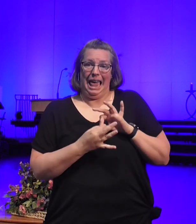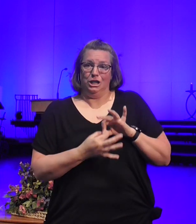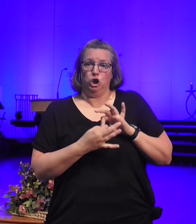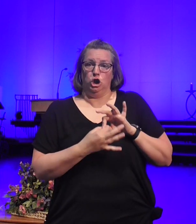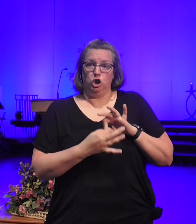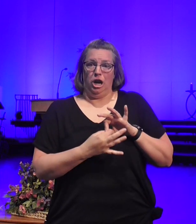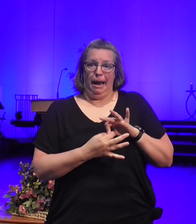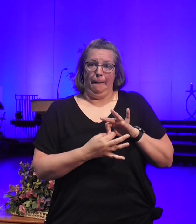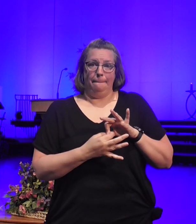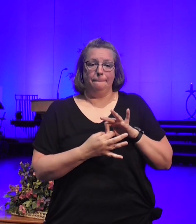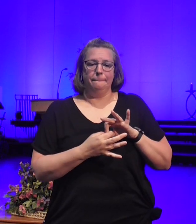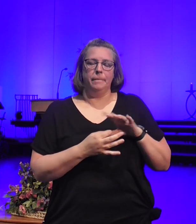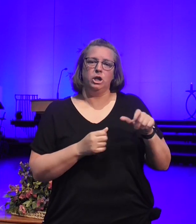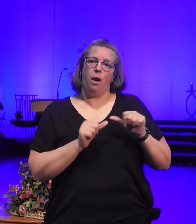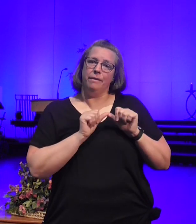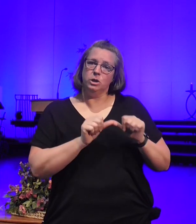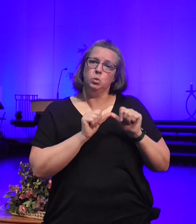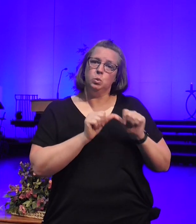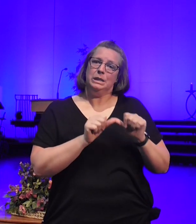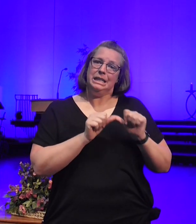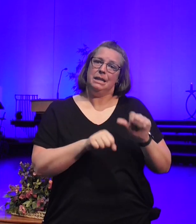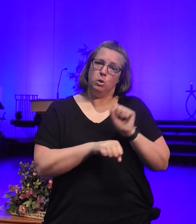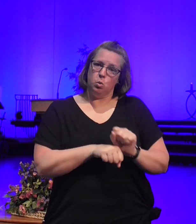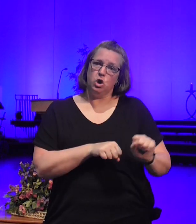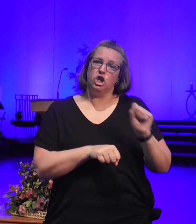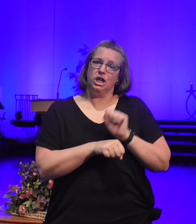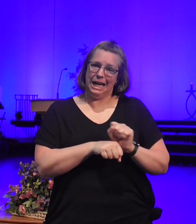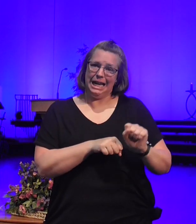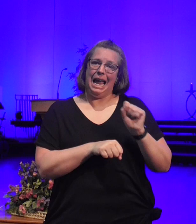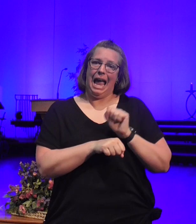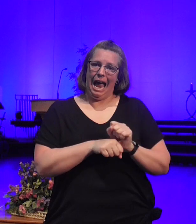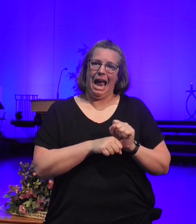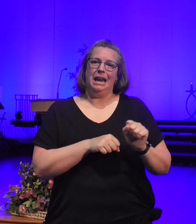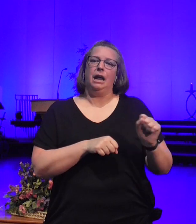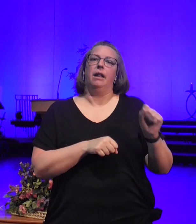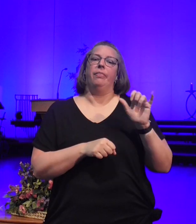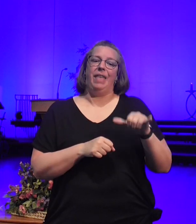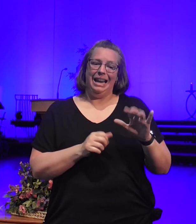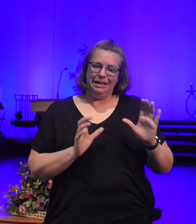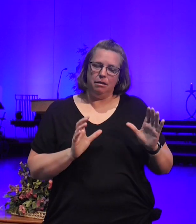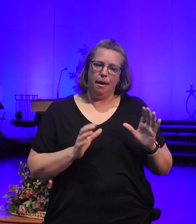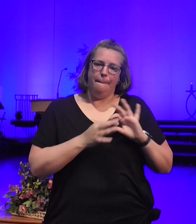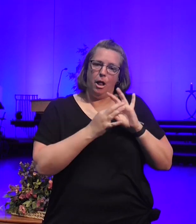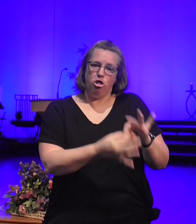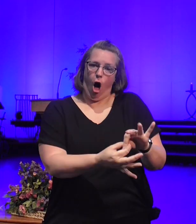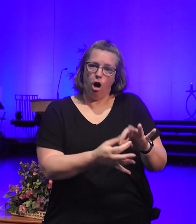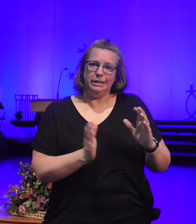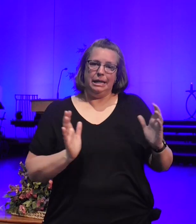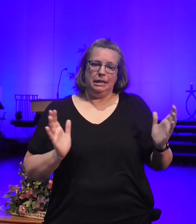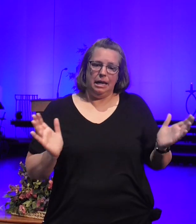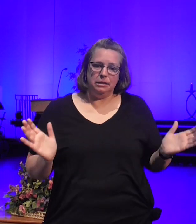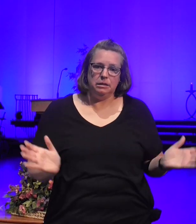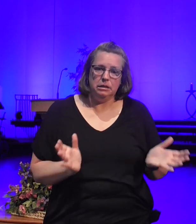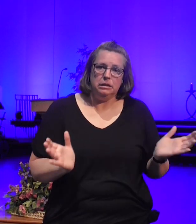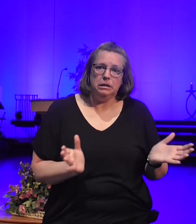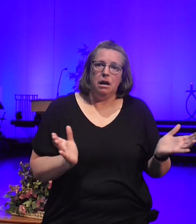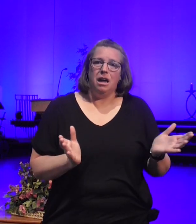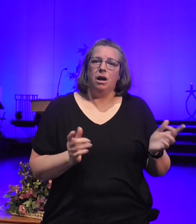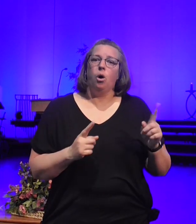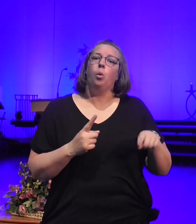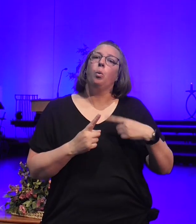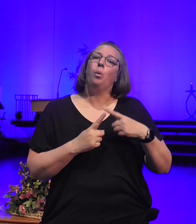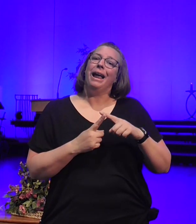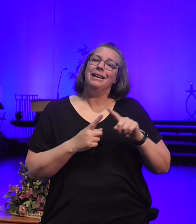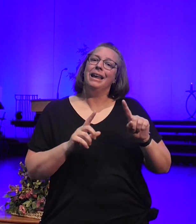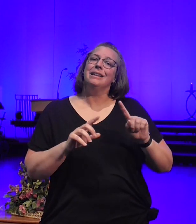group of people, requires that belonging be nurtured even when it's difficult. I found